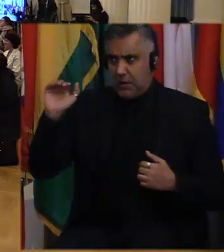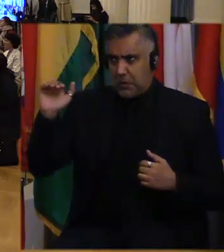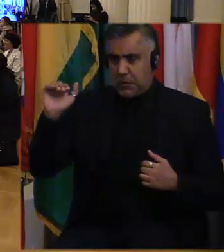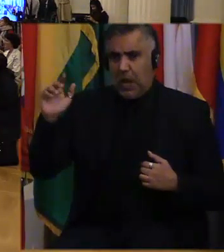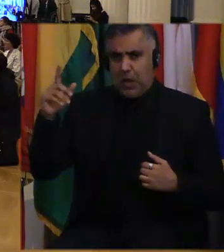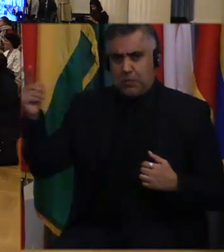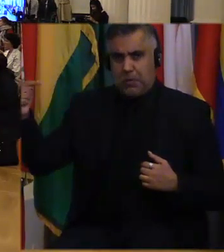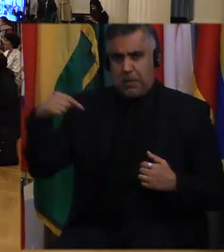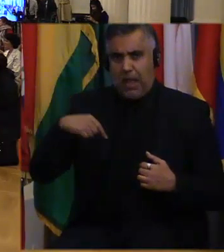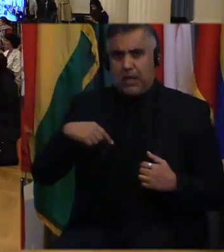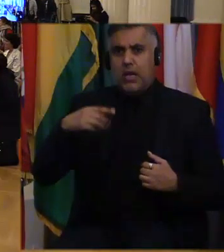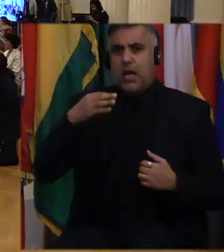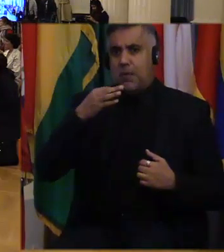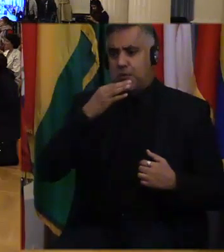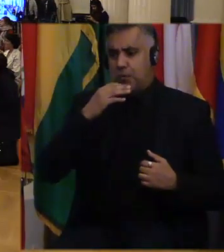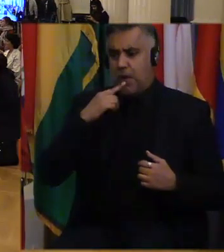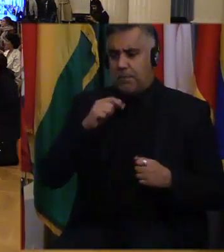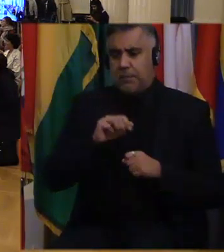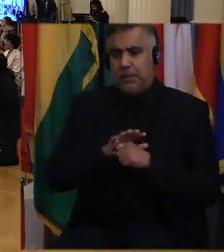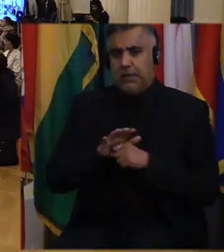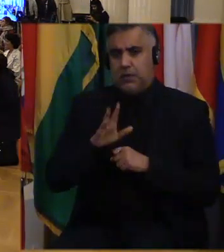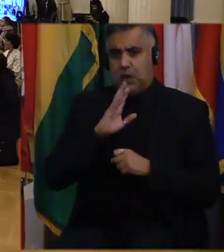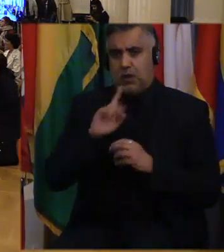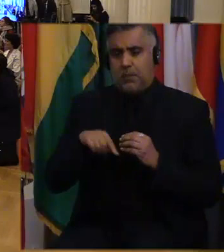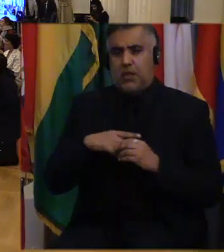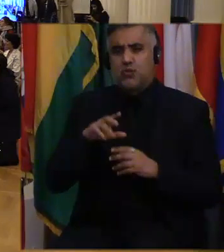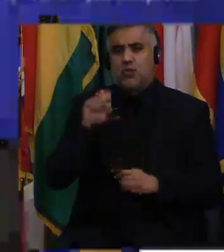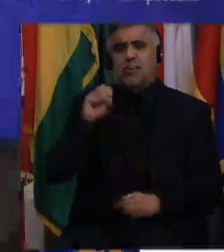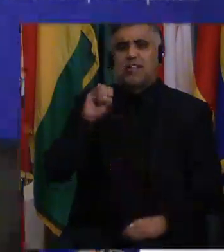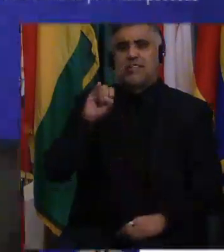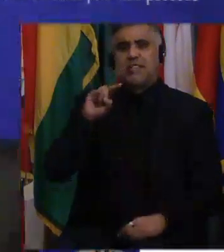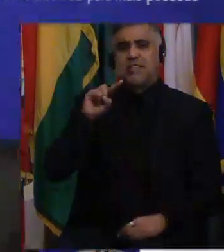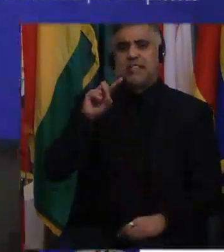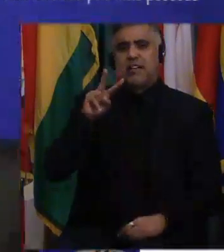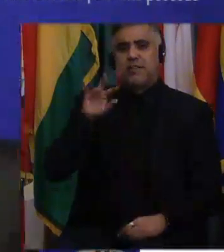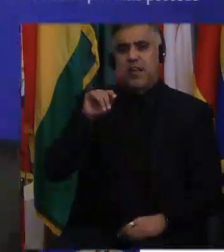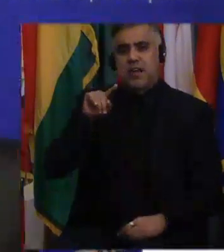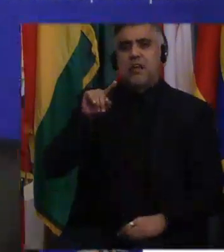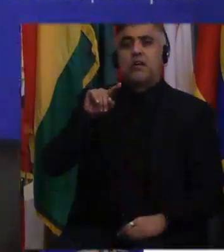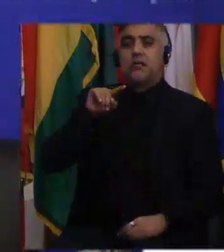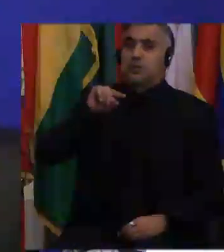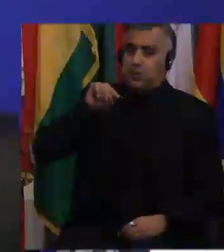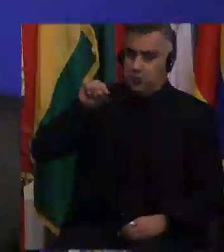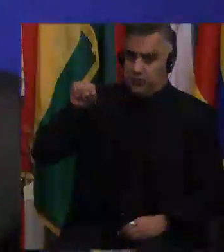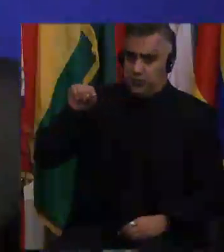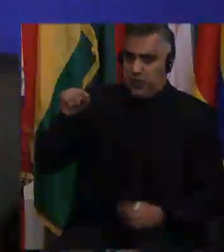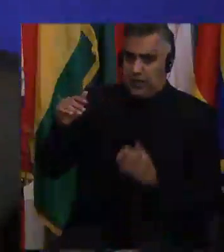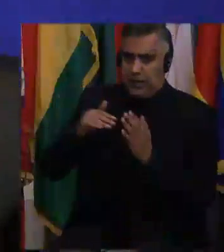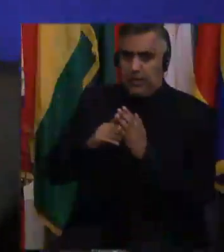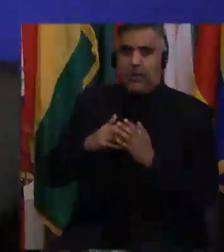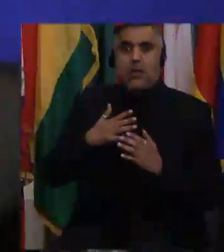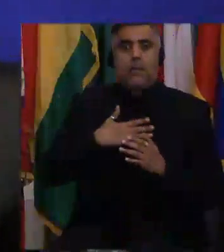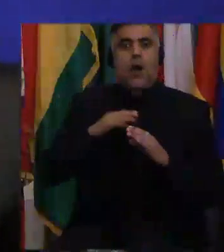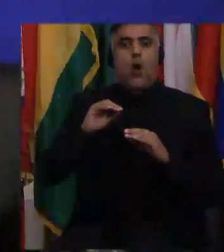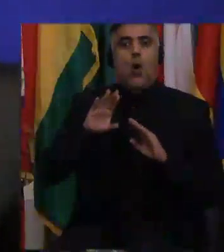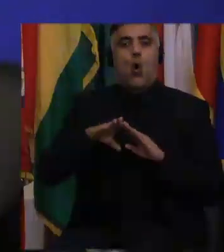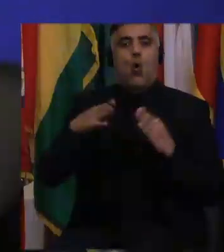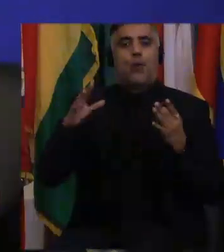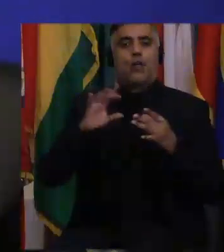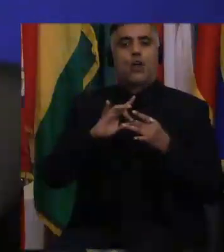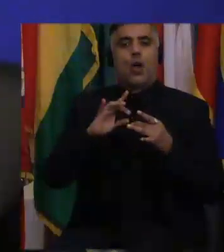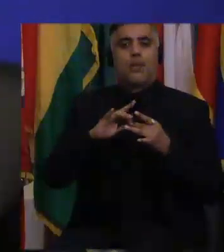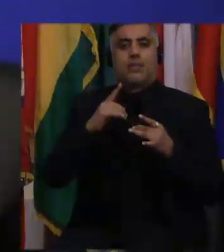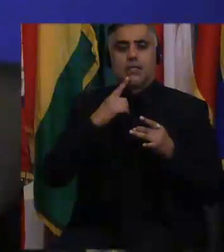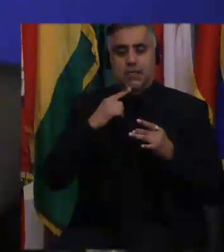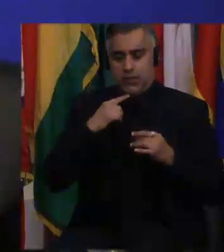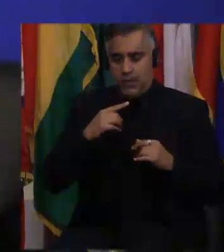sure we have plenty to talk about in the meantime. And in particular, Silvia, I just wanted to go back to you for a minute. In my opening comments, I mentioned that